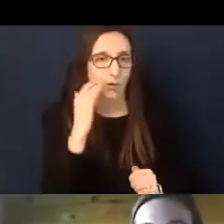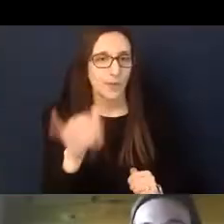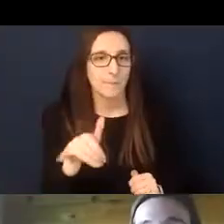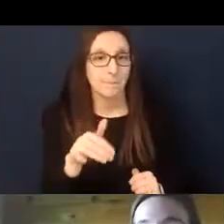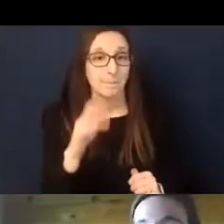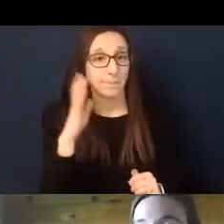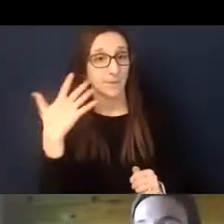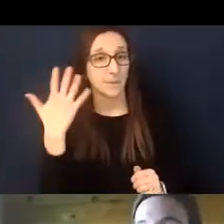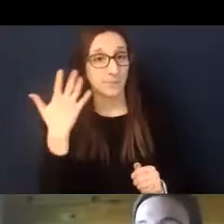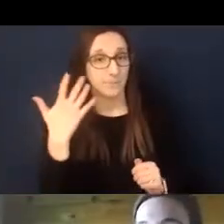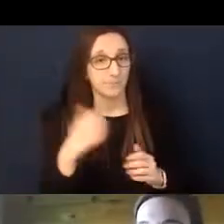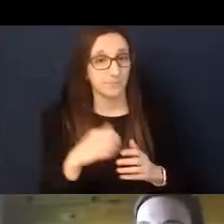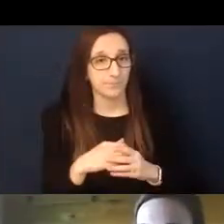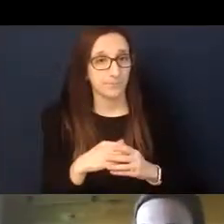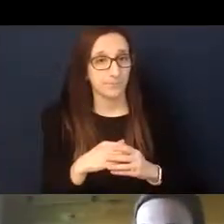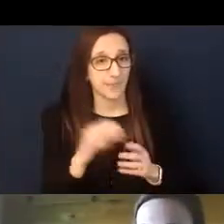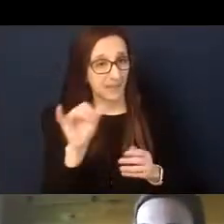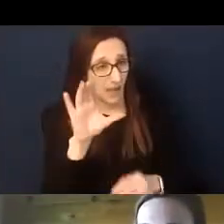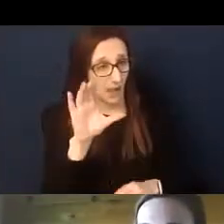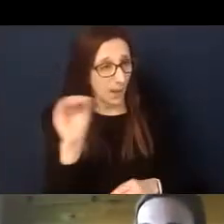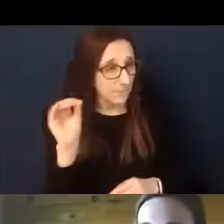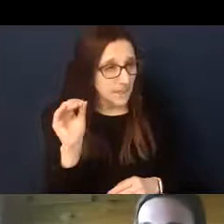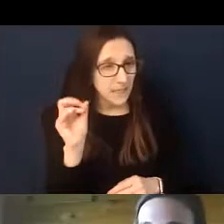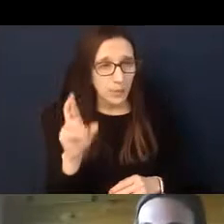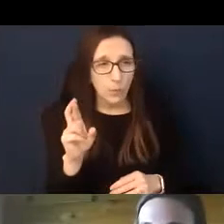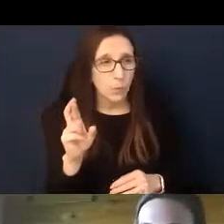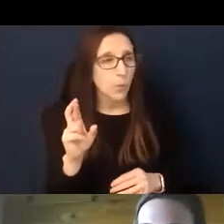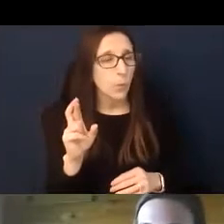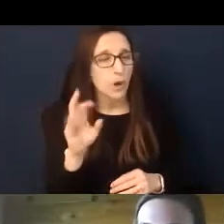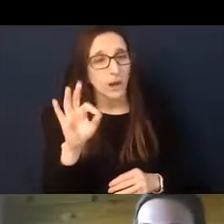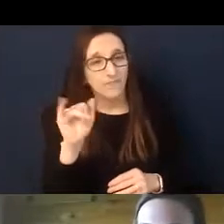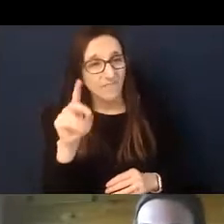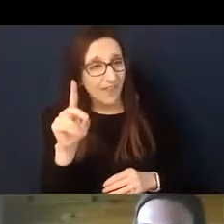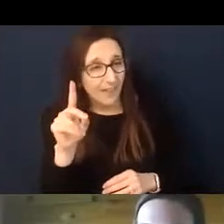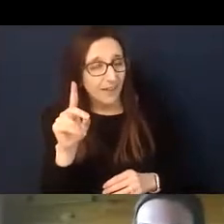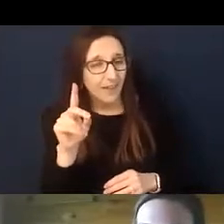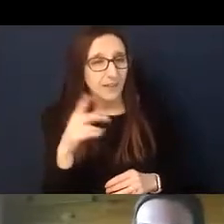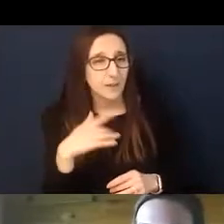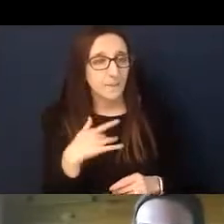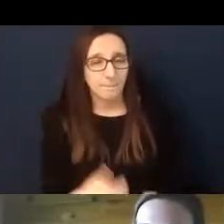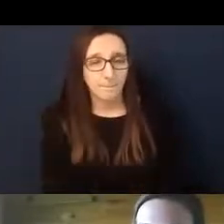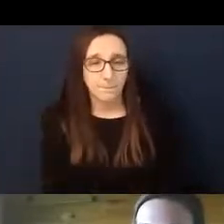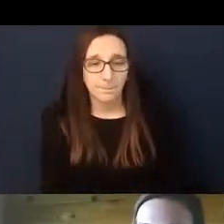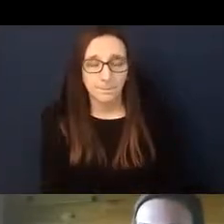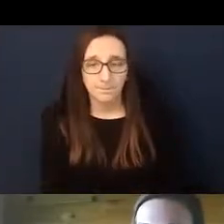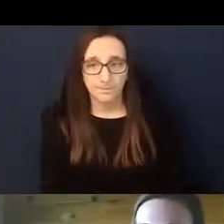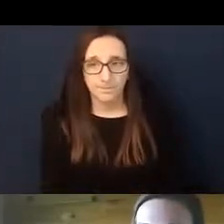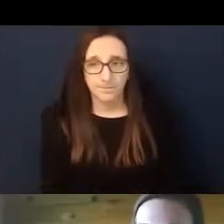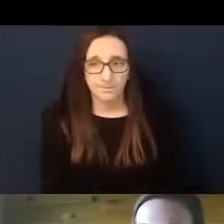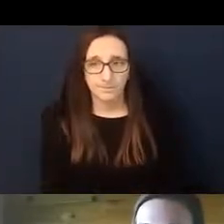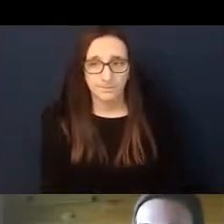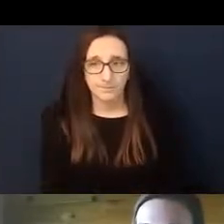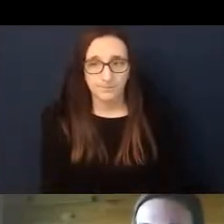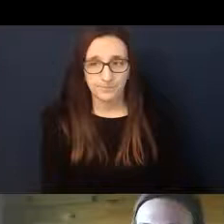It's crazy. Is it like a company or is it like a fad diet? Let's see, that question